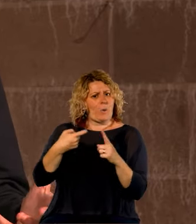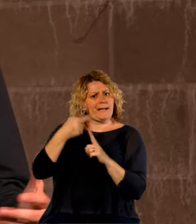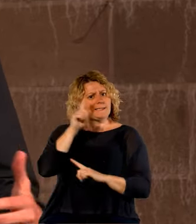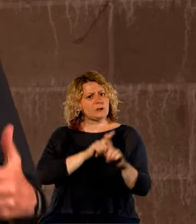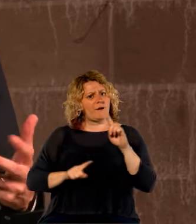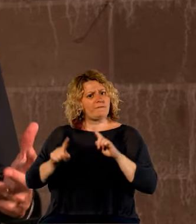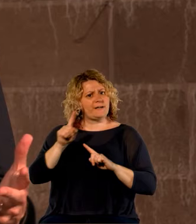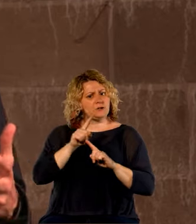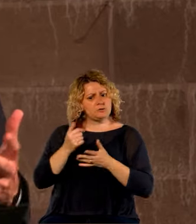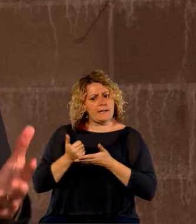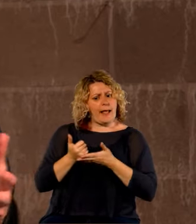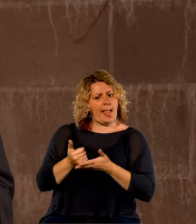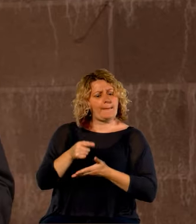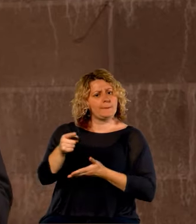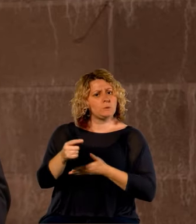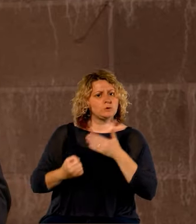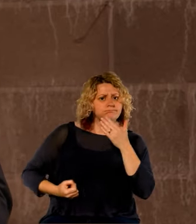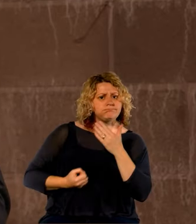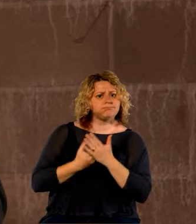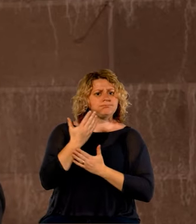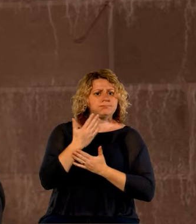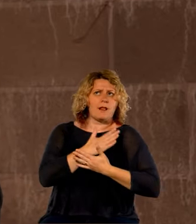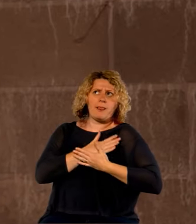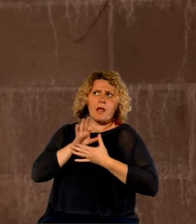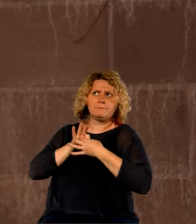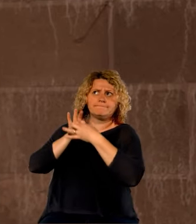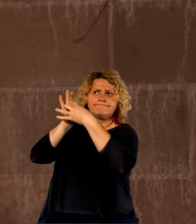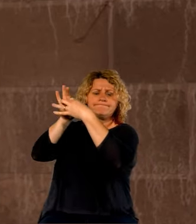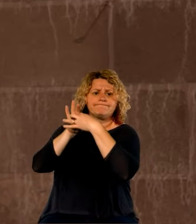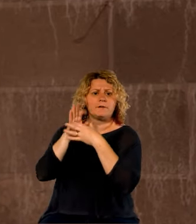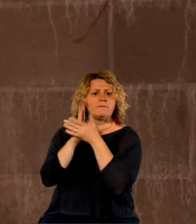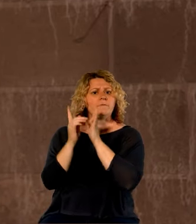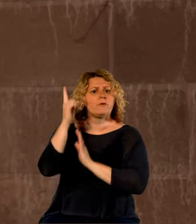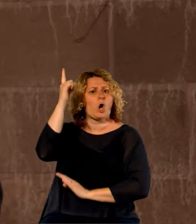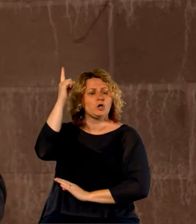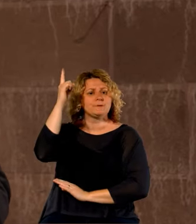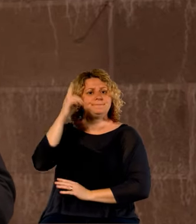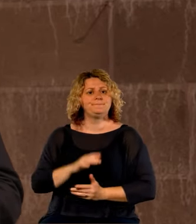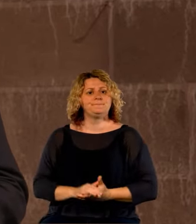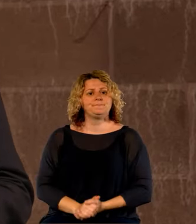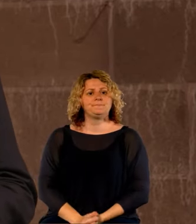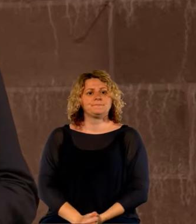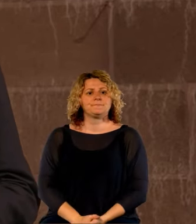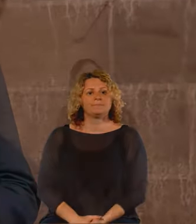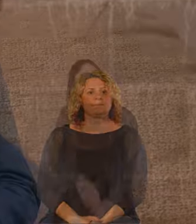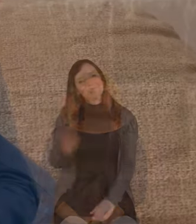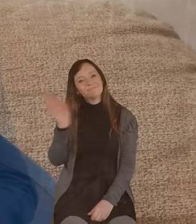convention helped him to grow in his love for God?